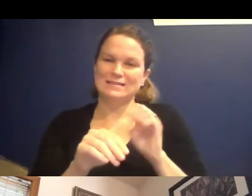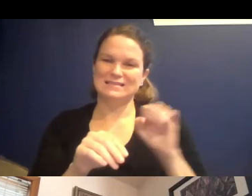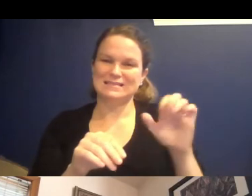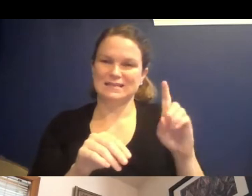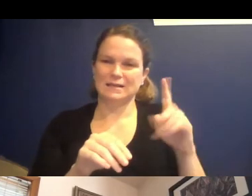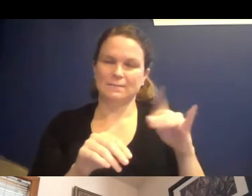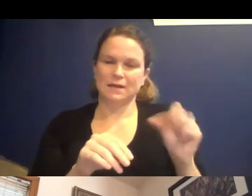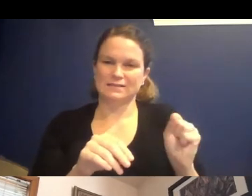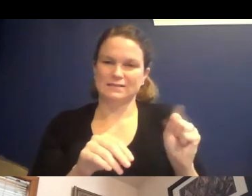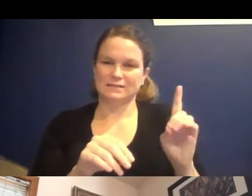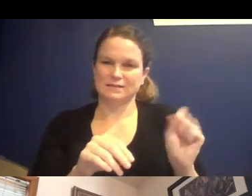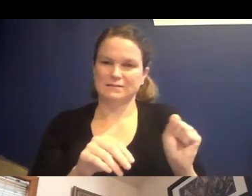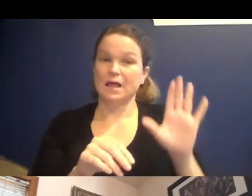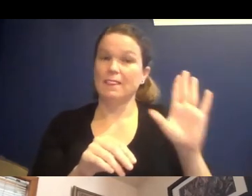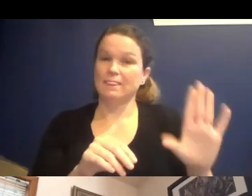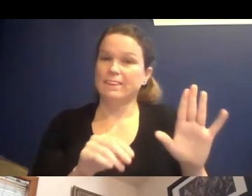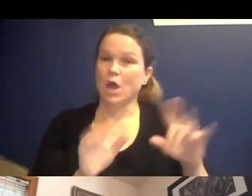larvae eat milkweed seeds.